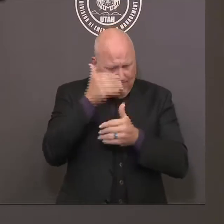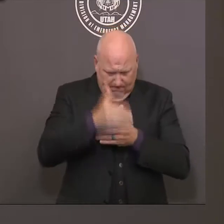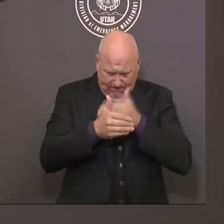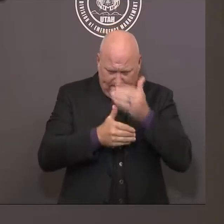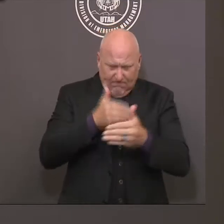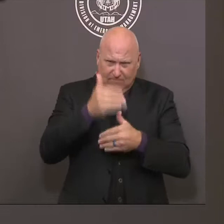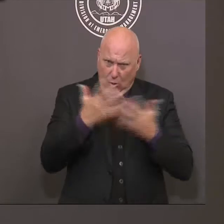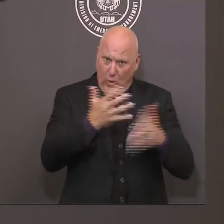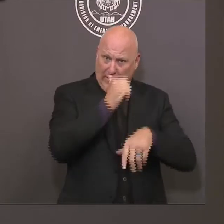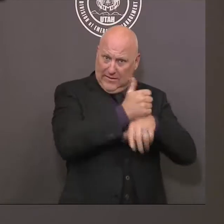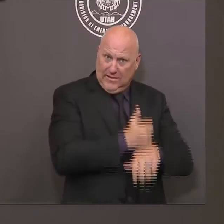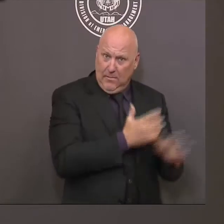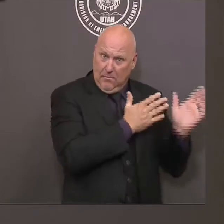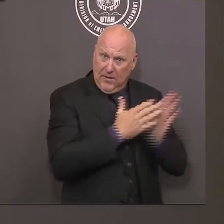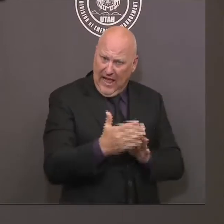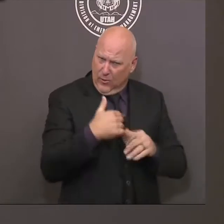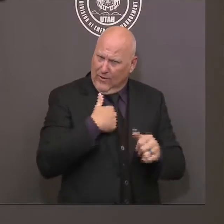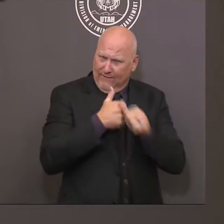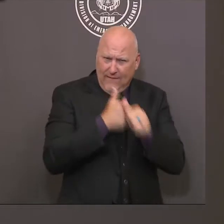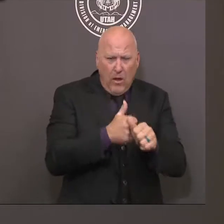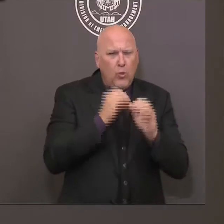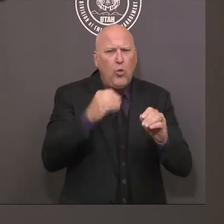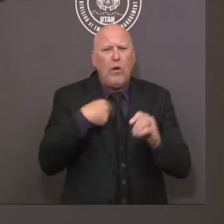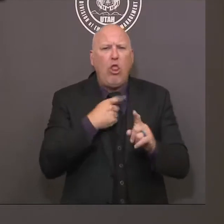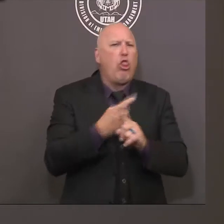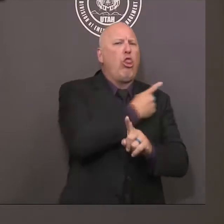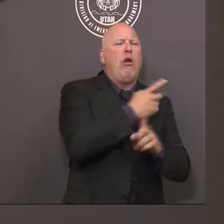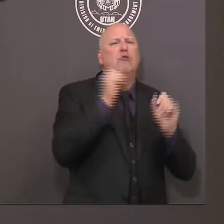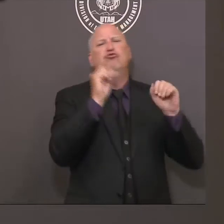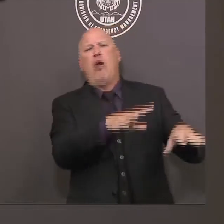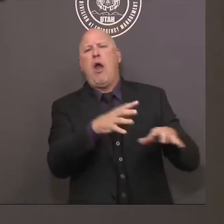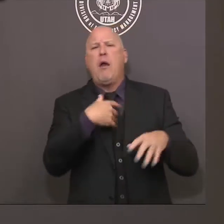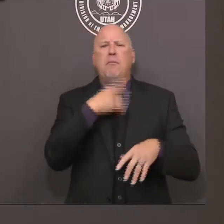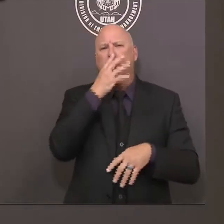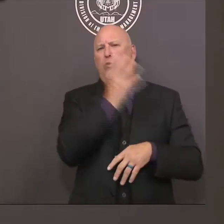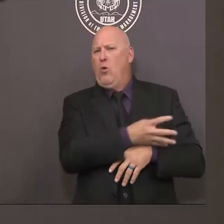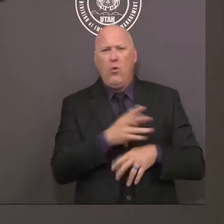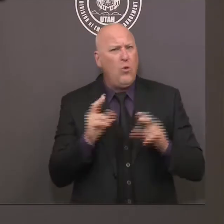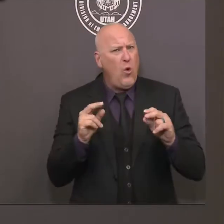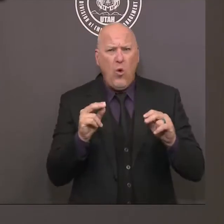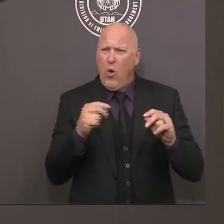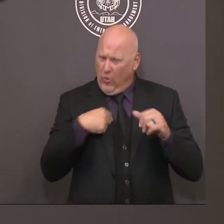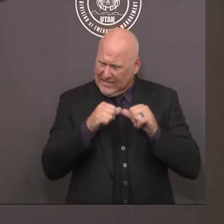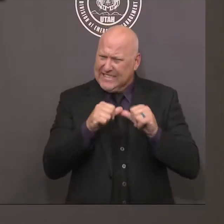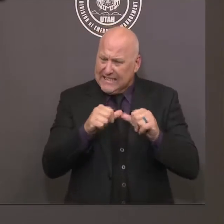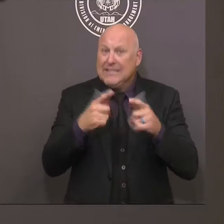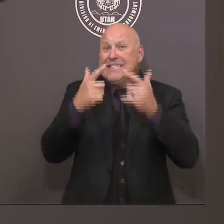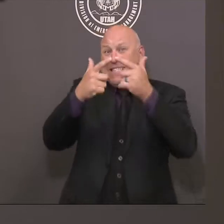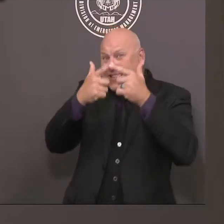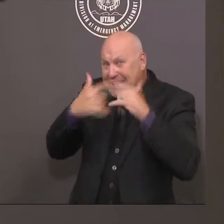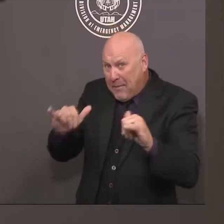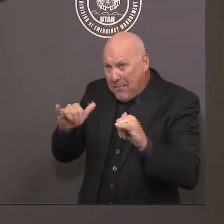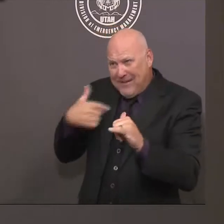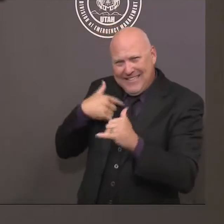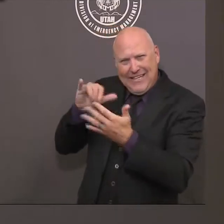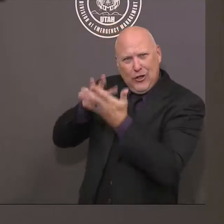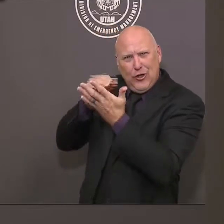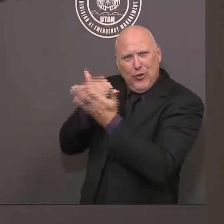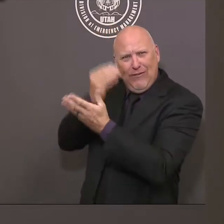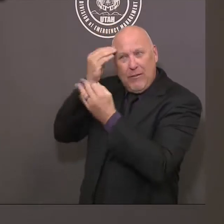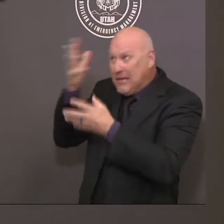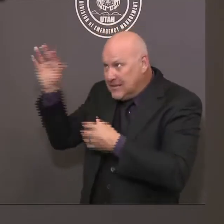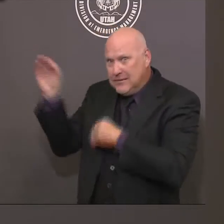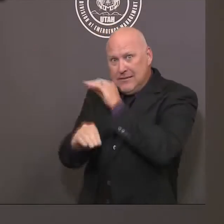that comes to us as we're kind of learning as we go under this challenging time. We've had better success than most any other state in America